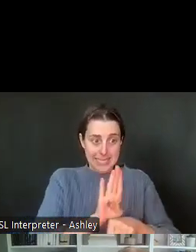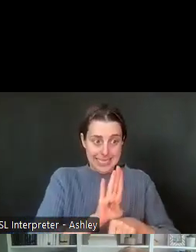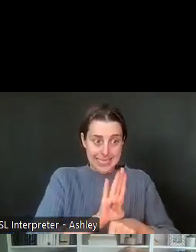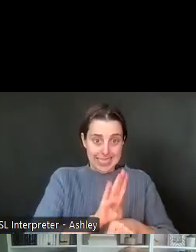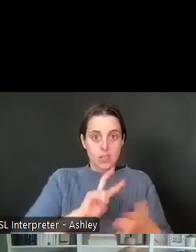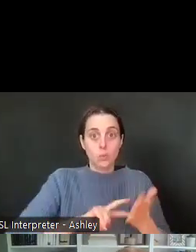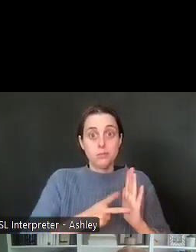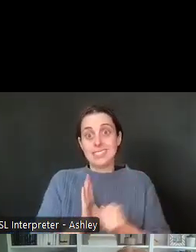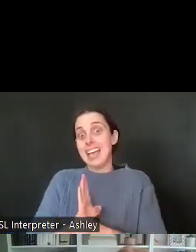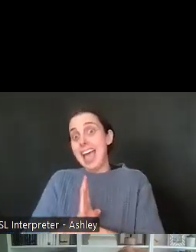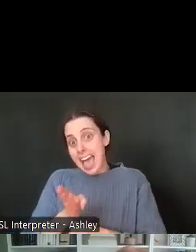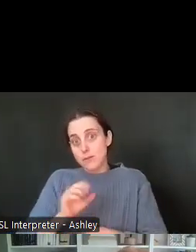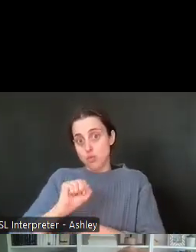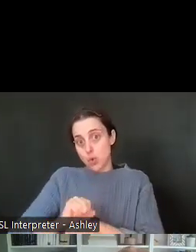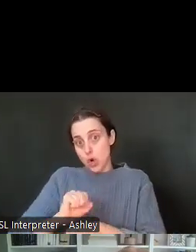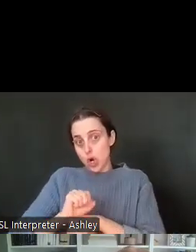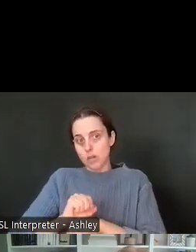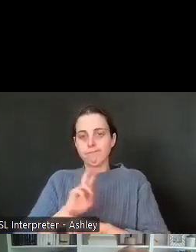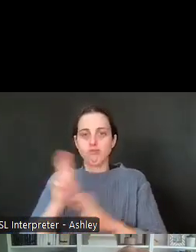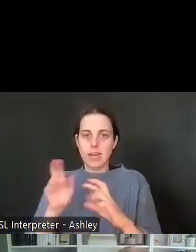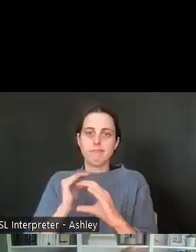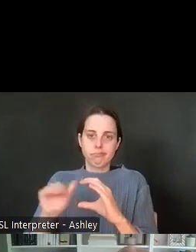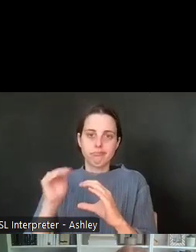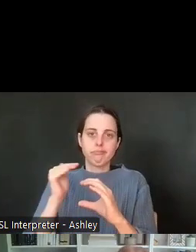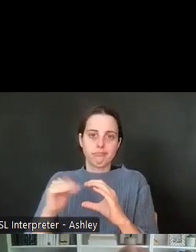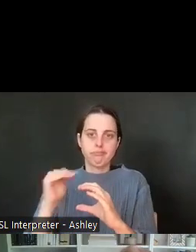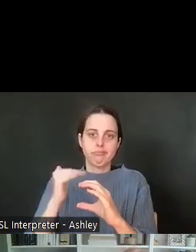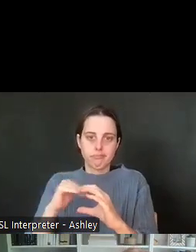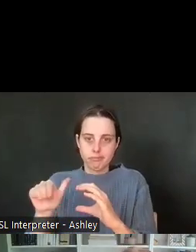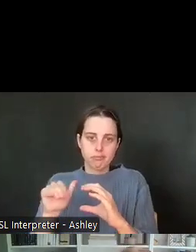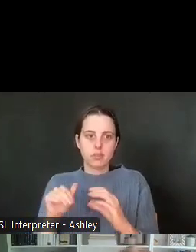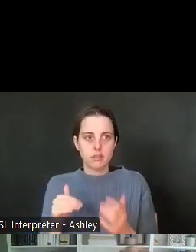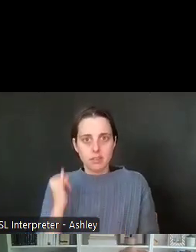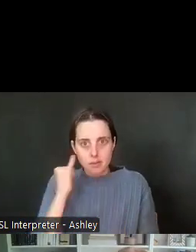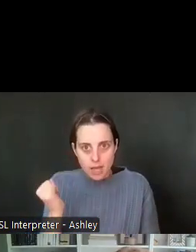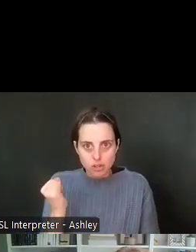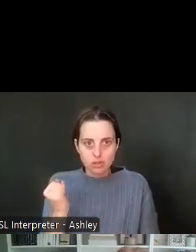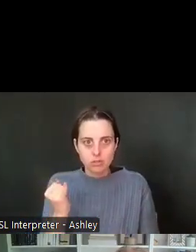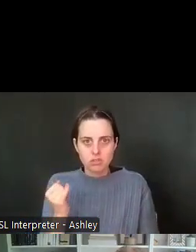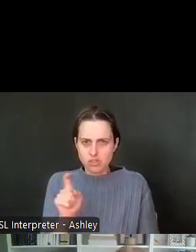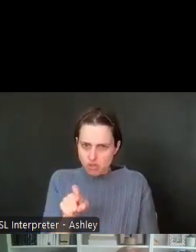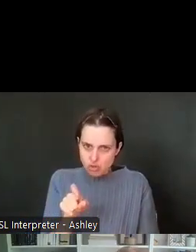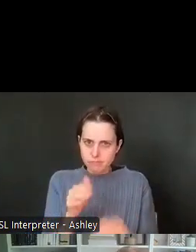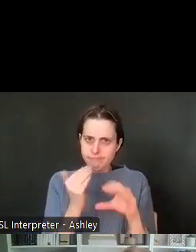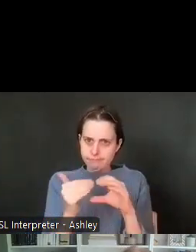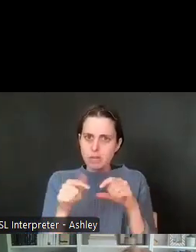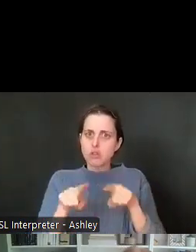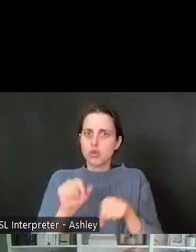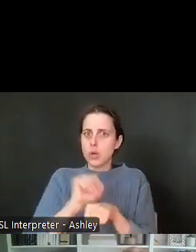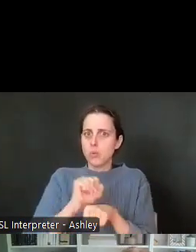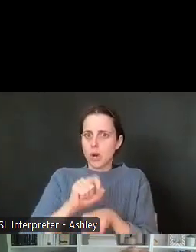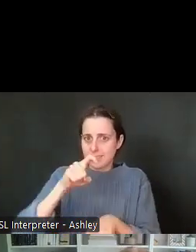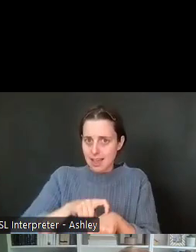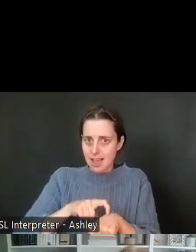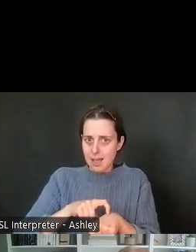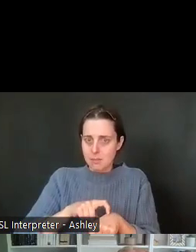that? You're in meetings all day long, and it isn't until the end of the day that you say, wow, okay, now I've got a day's worth of